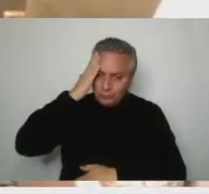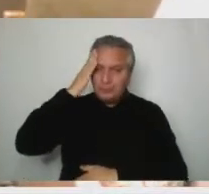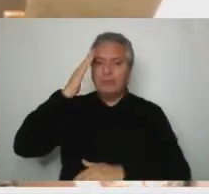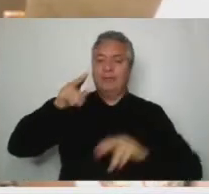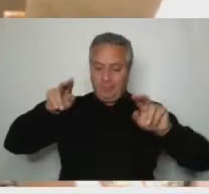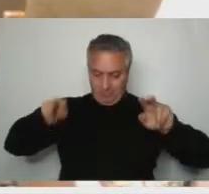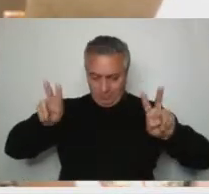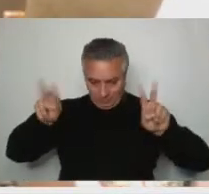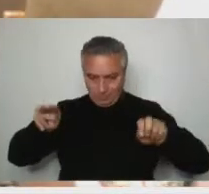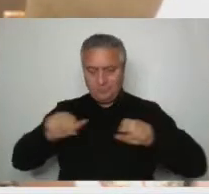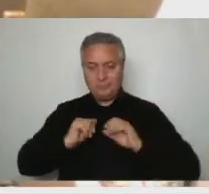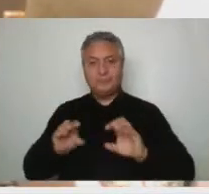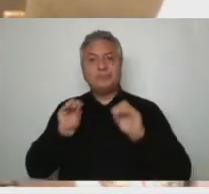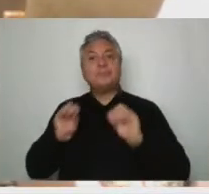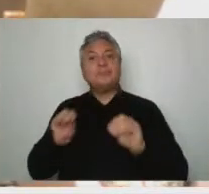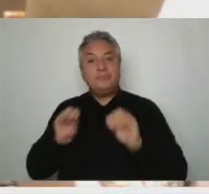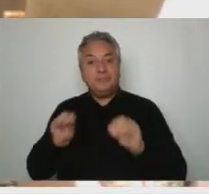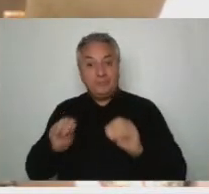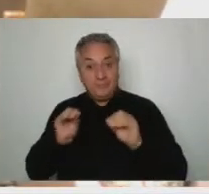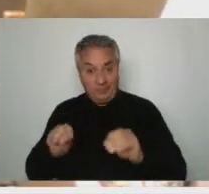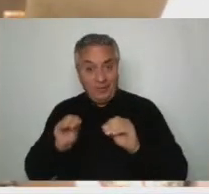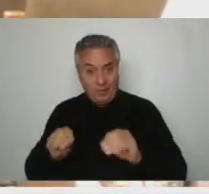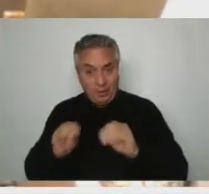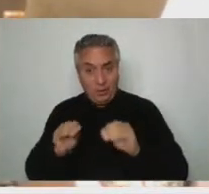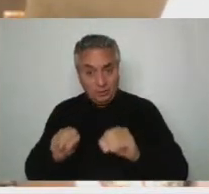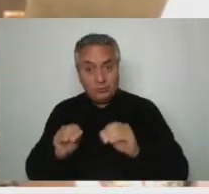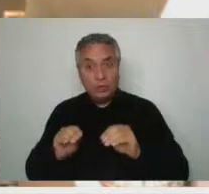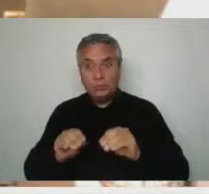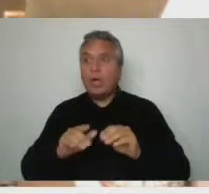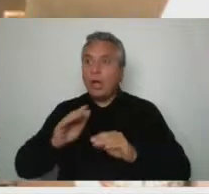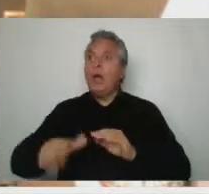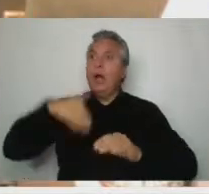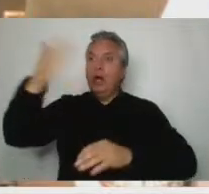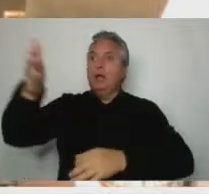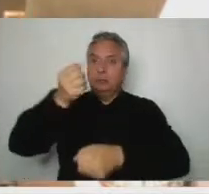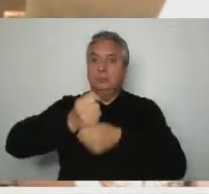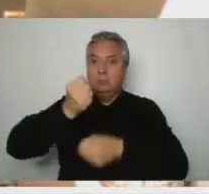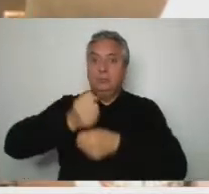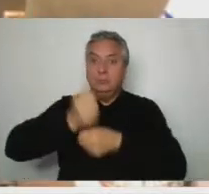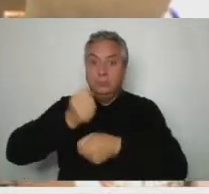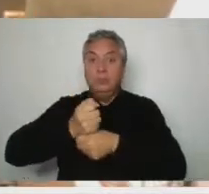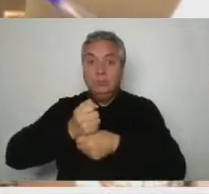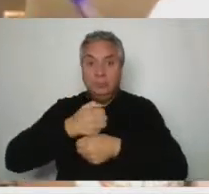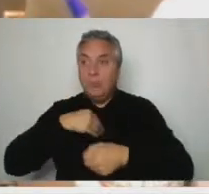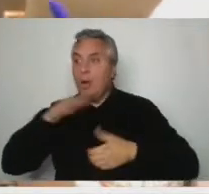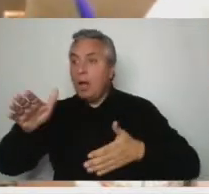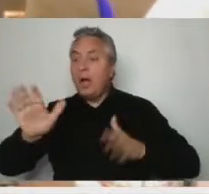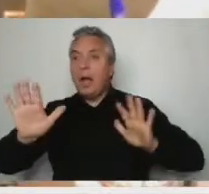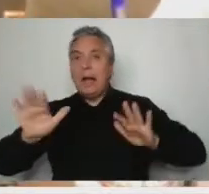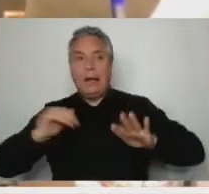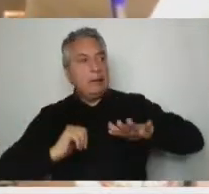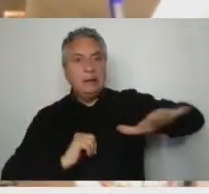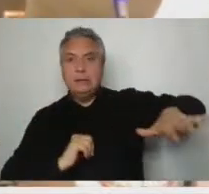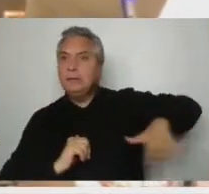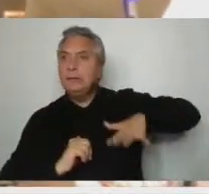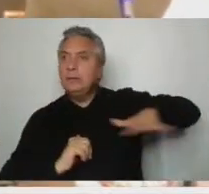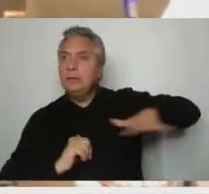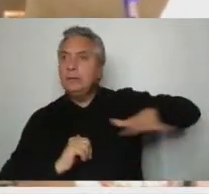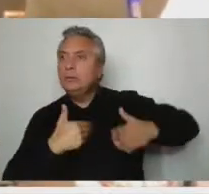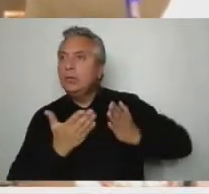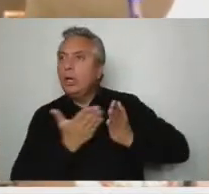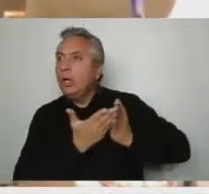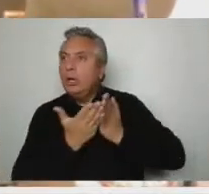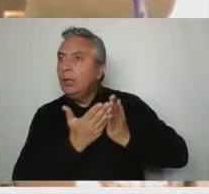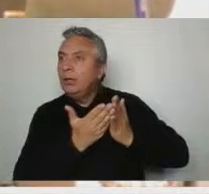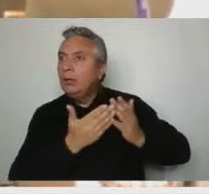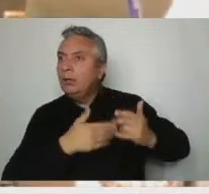Well, education is a social service, one could say, and it allows you to be well positioned or not for your labor market,